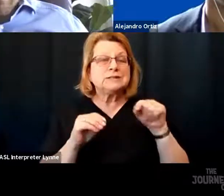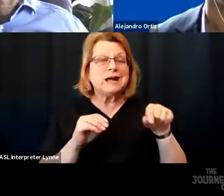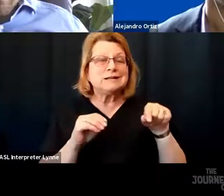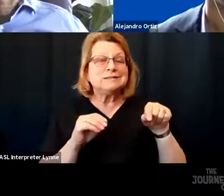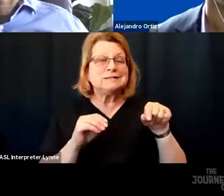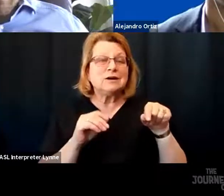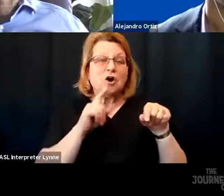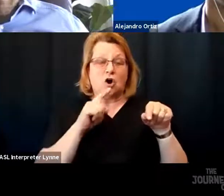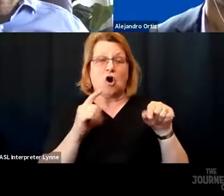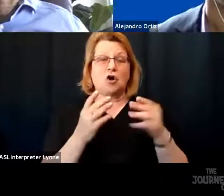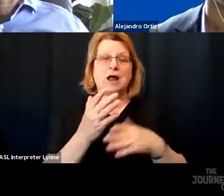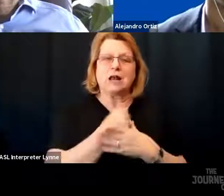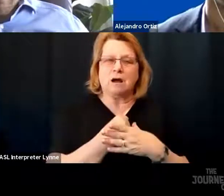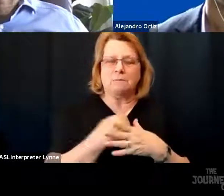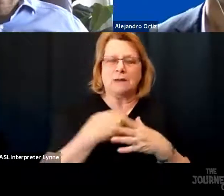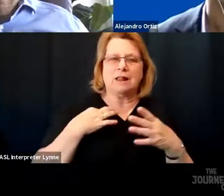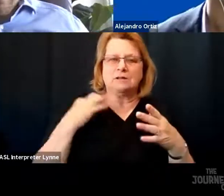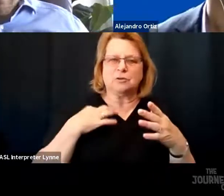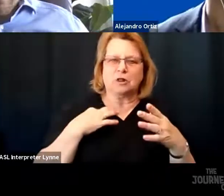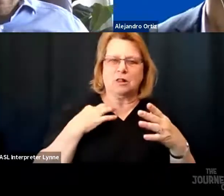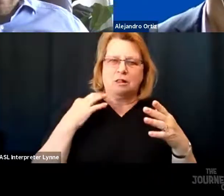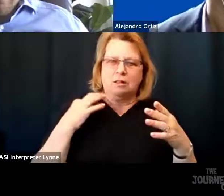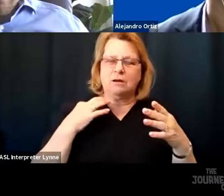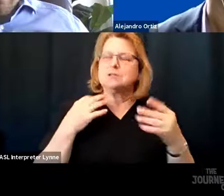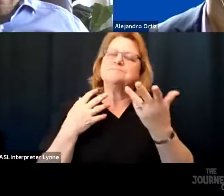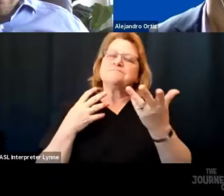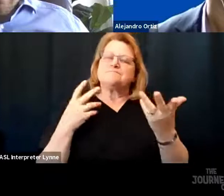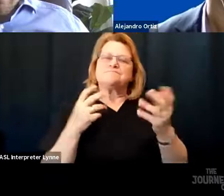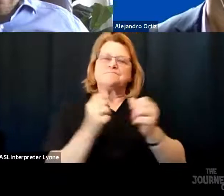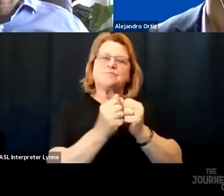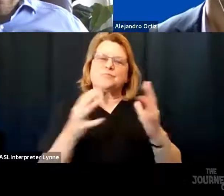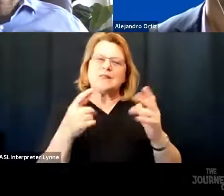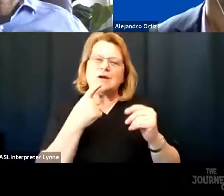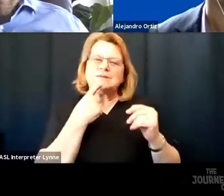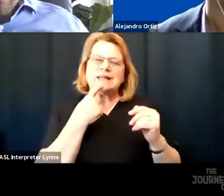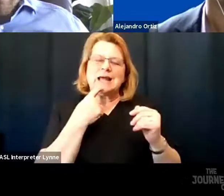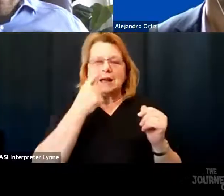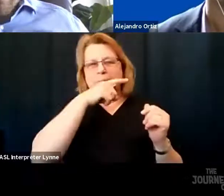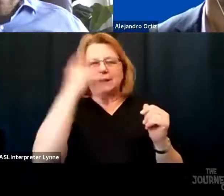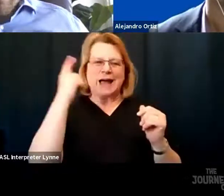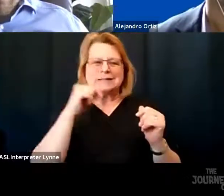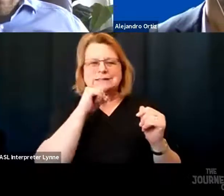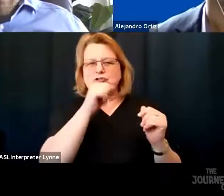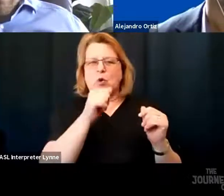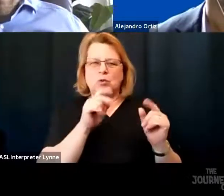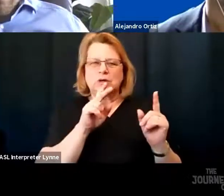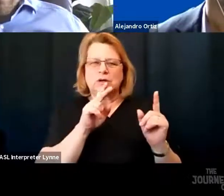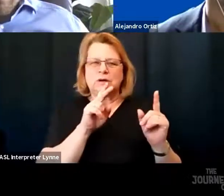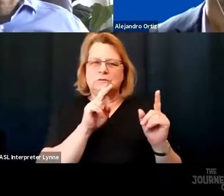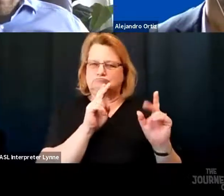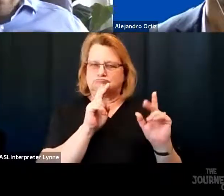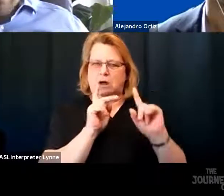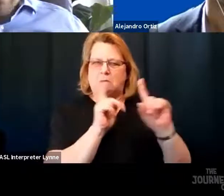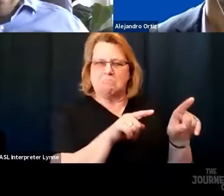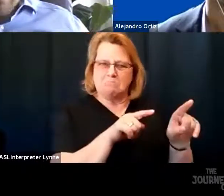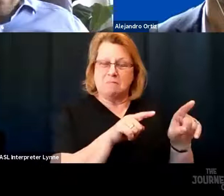eligible. So essentially, without saying Blacks need not apply, that's what the policy